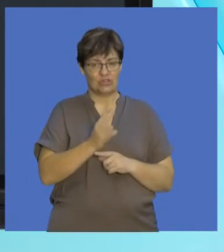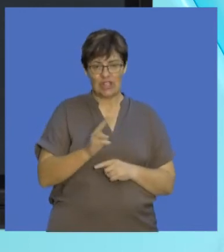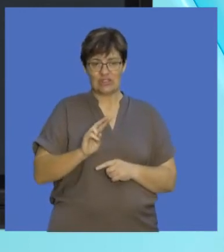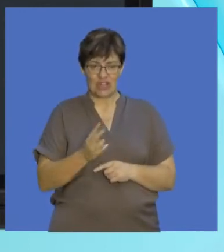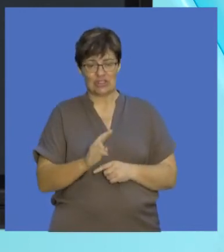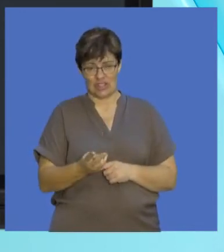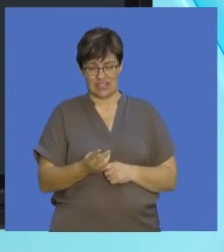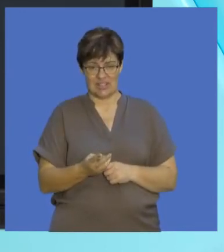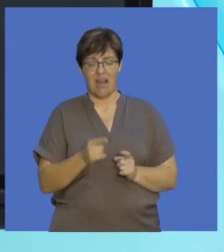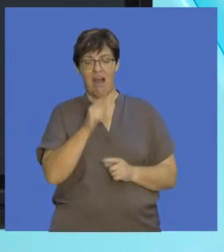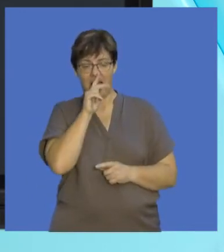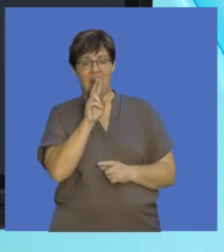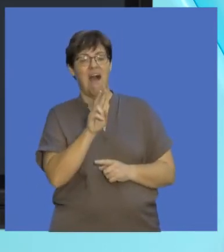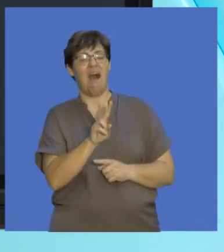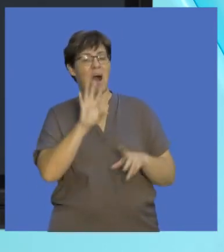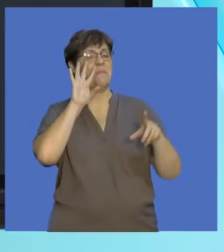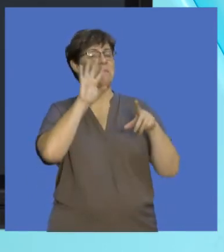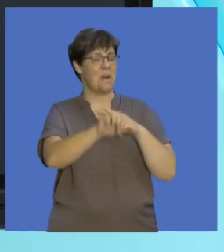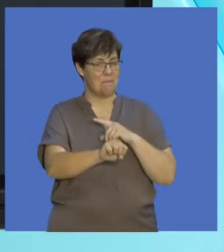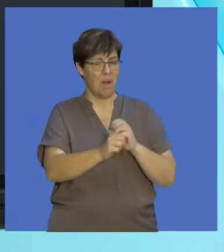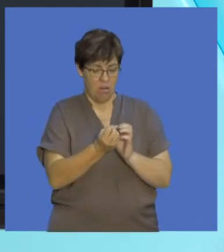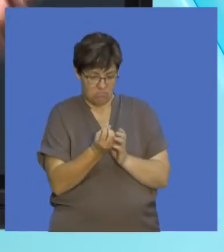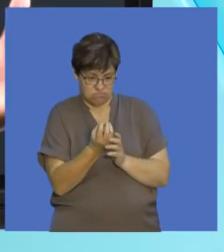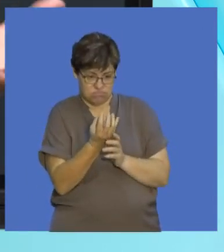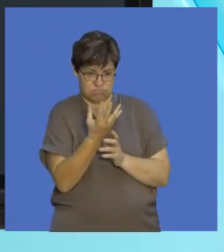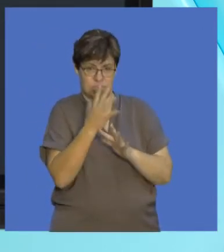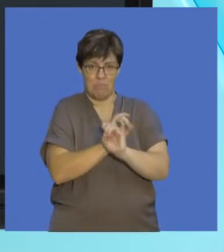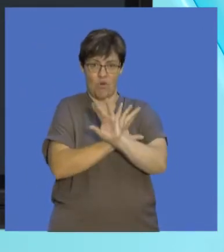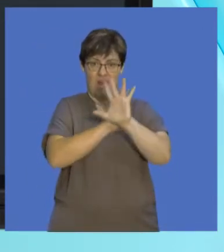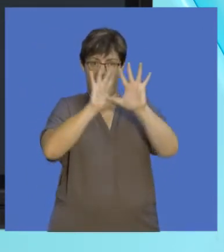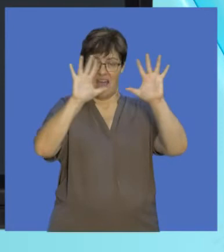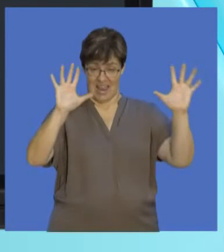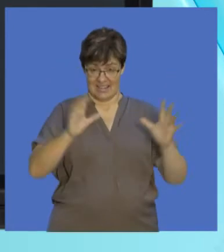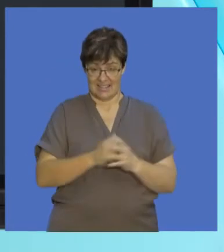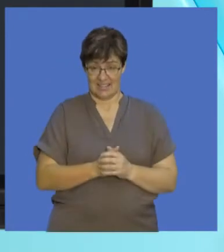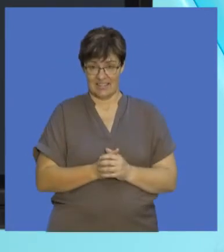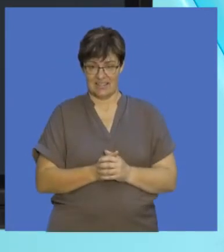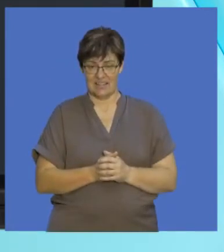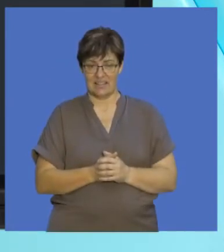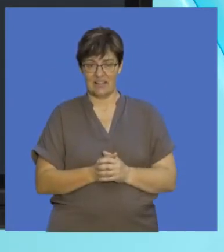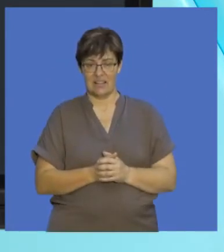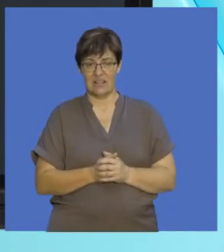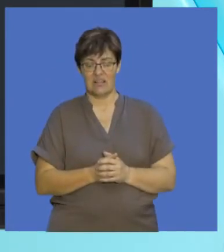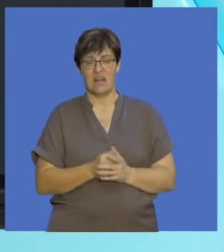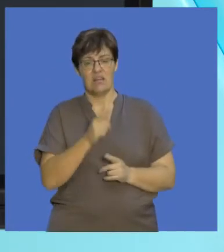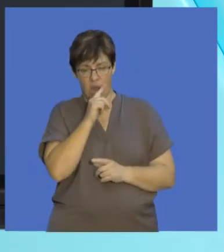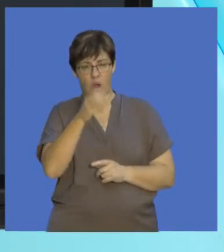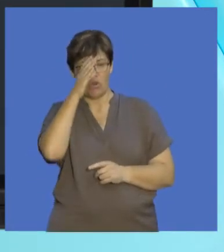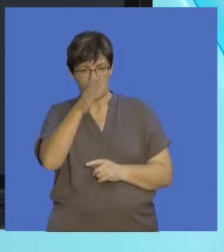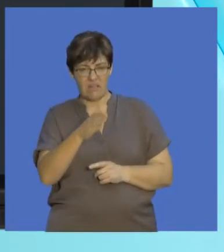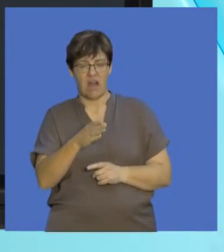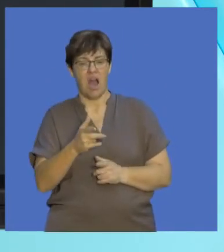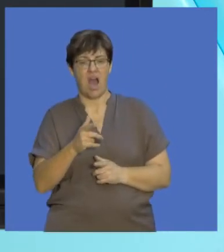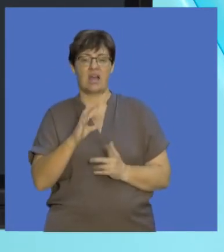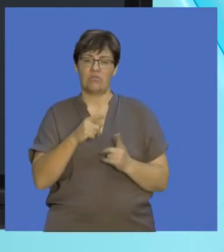on changing, and then we also realized that the brighter the bulb glows. Okay, in the second segment, we'll look at the concept